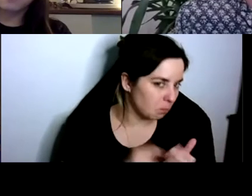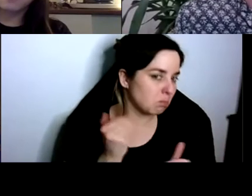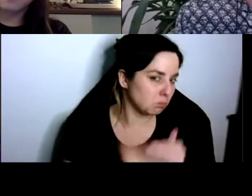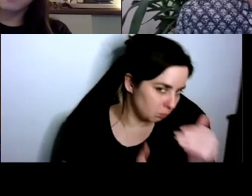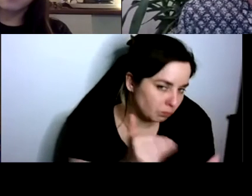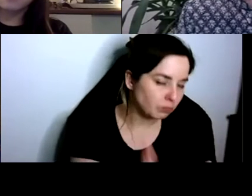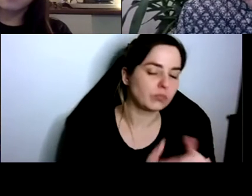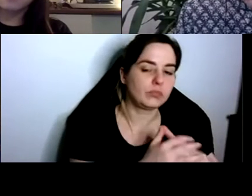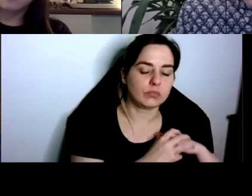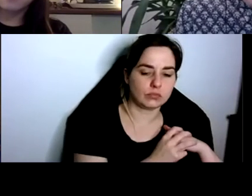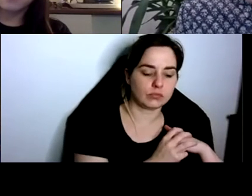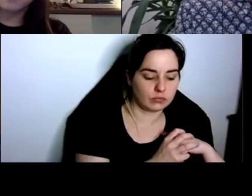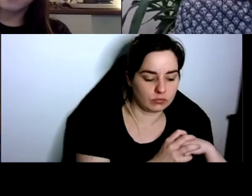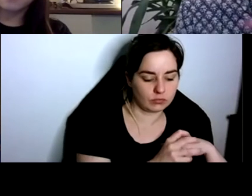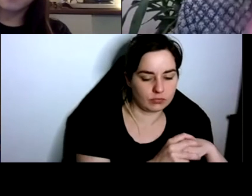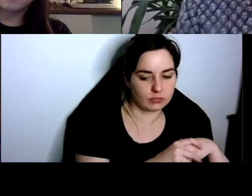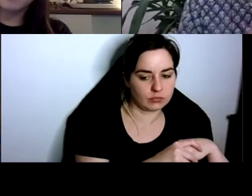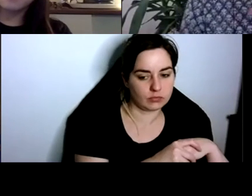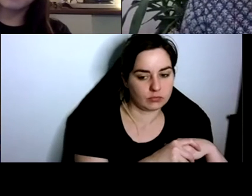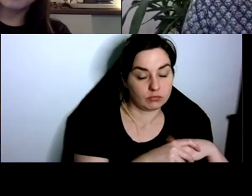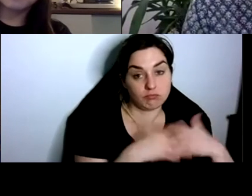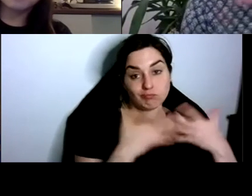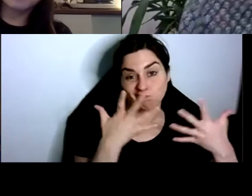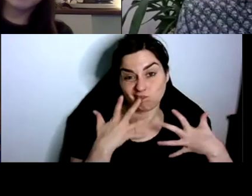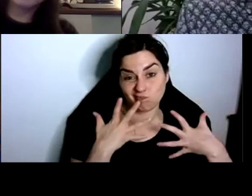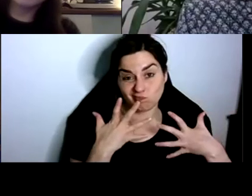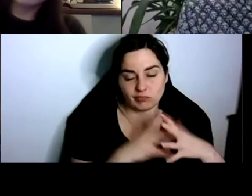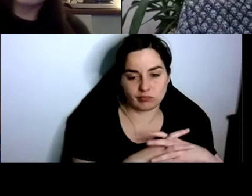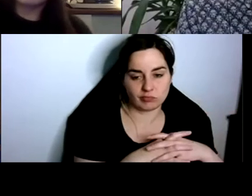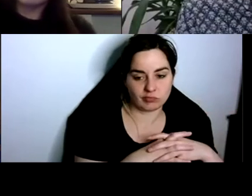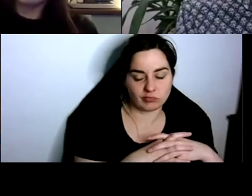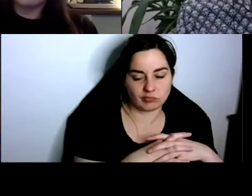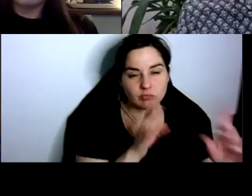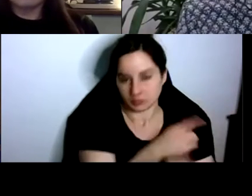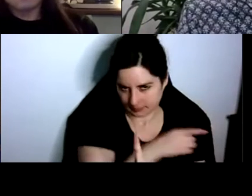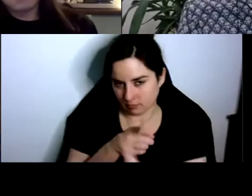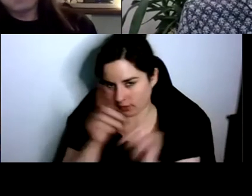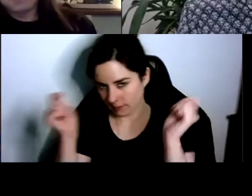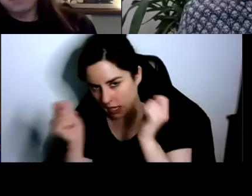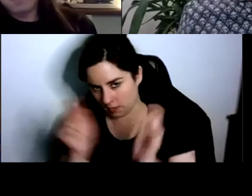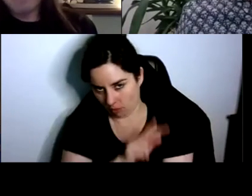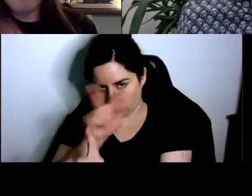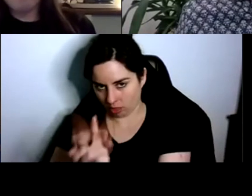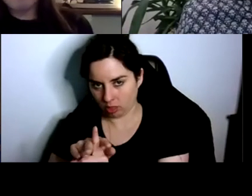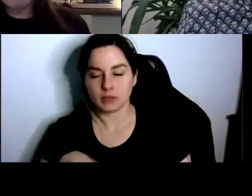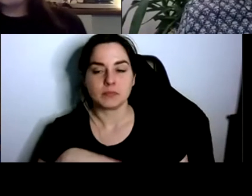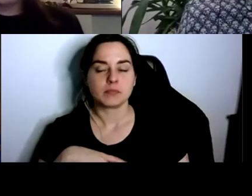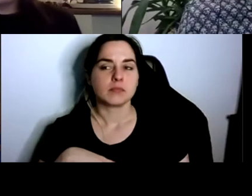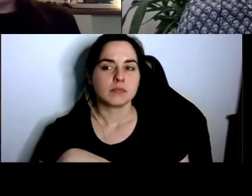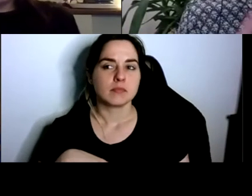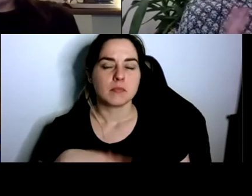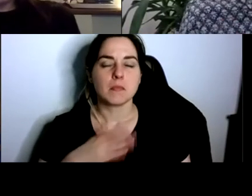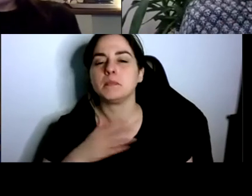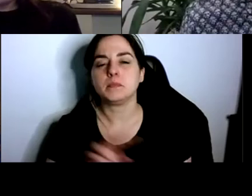But I think, unfortunately, to bring it back to festivals, I think festivals are very lured by